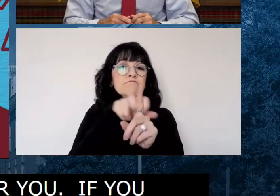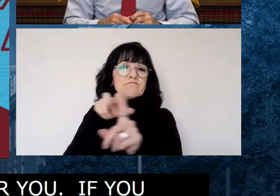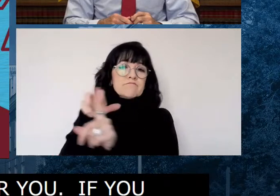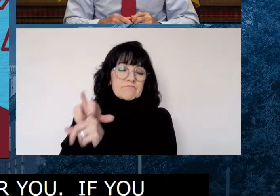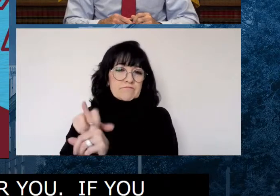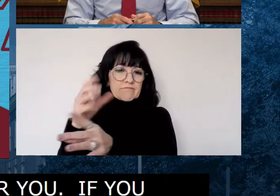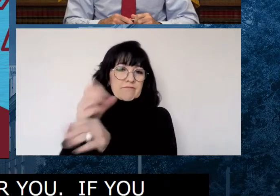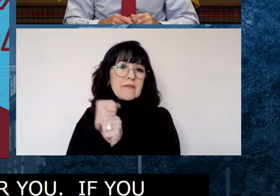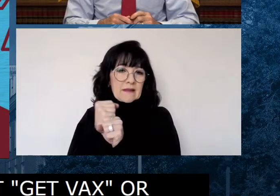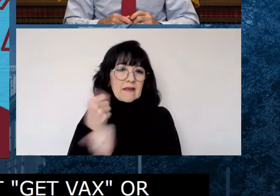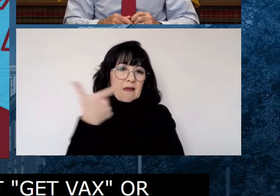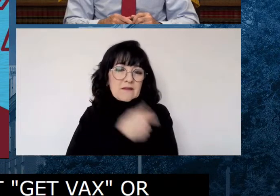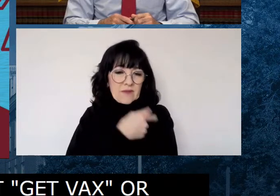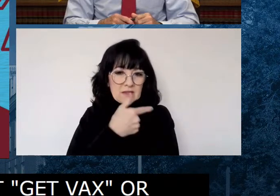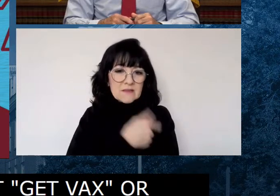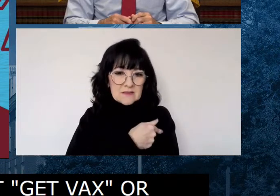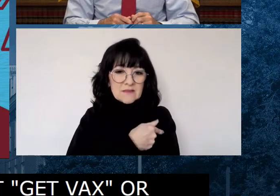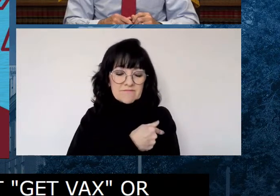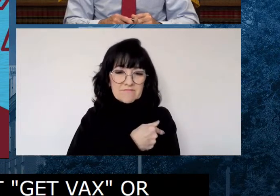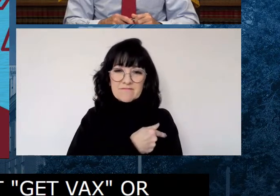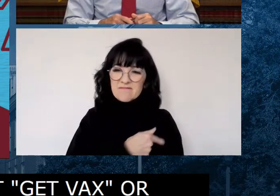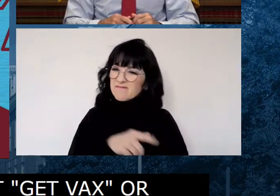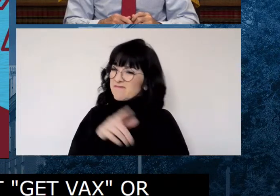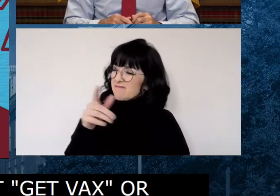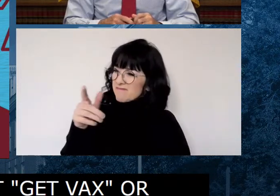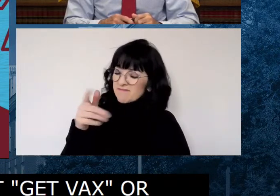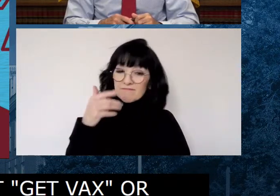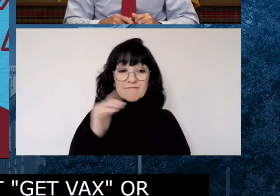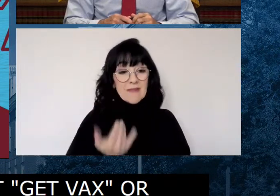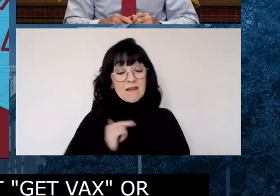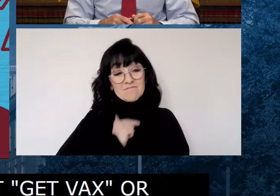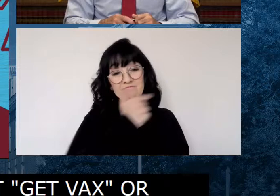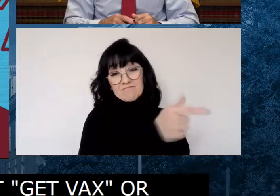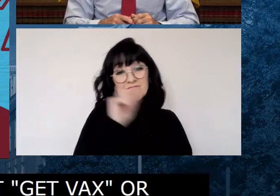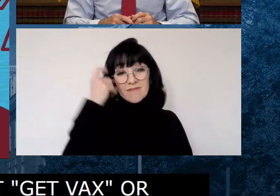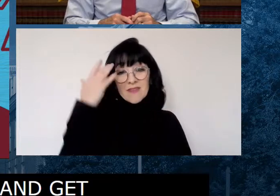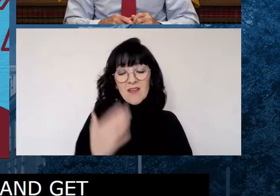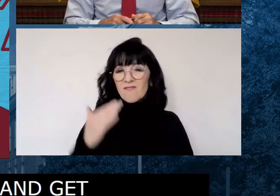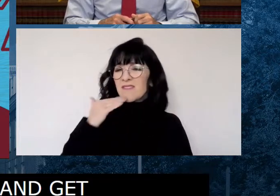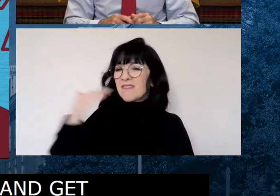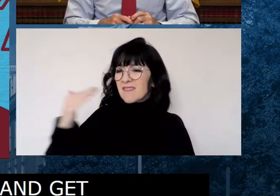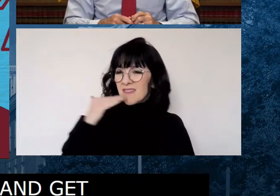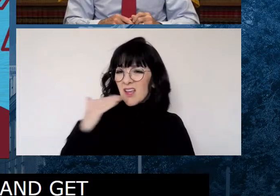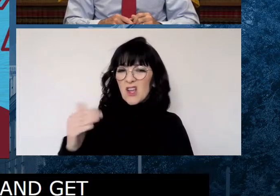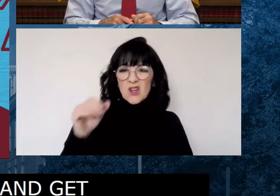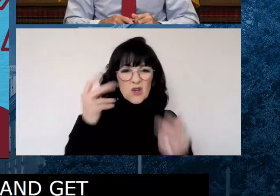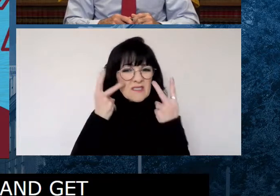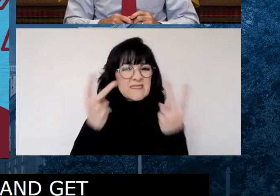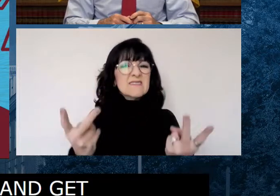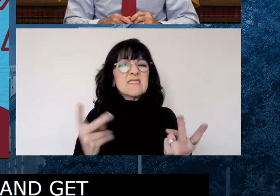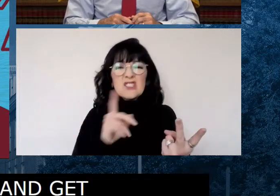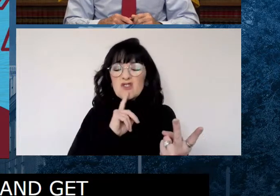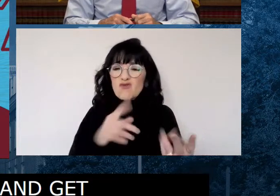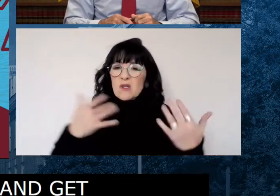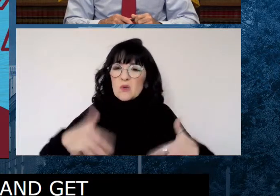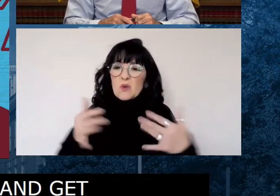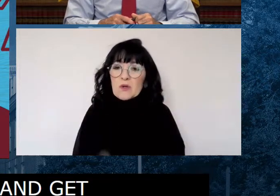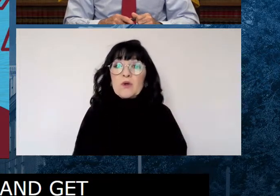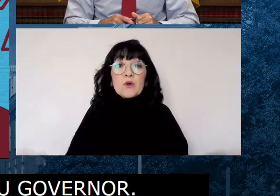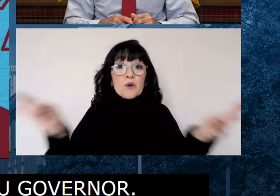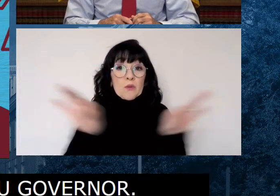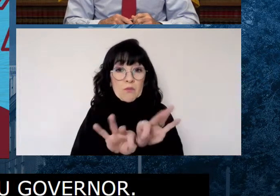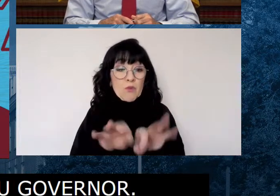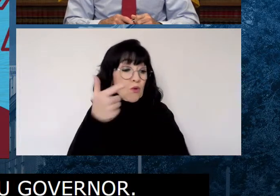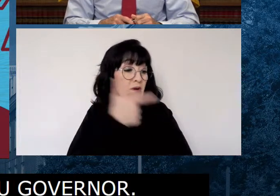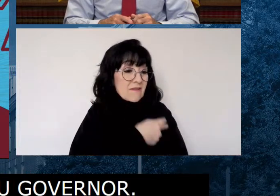so important that everybody get vaccinated first, both doses, and then get your booster shot. If we all can do that, we'll